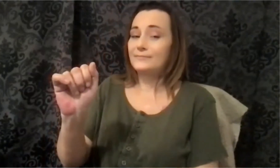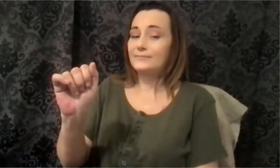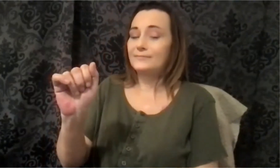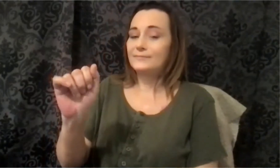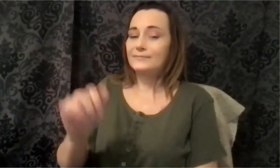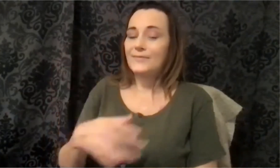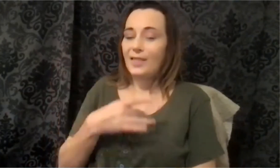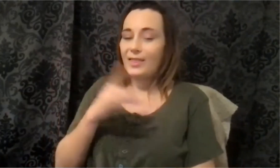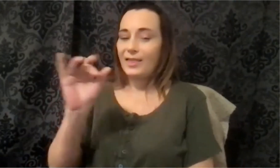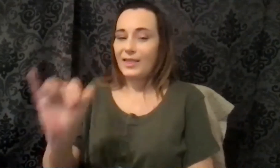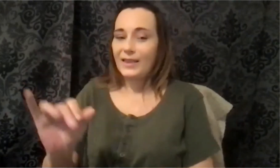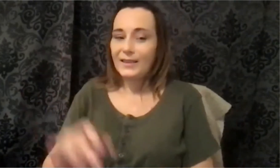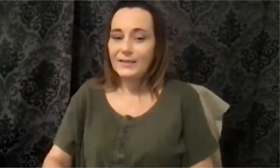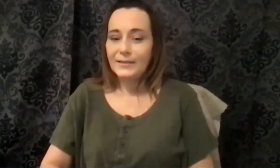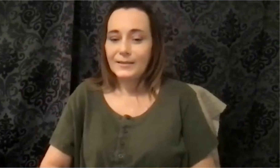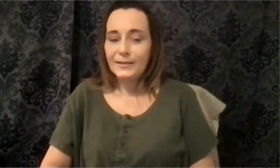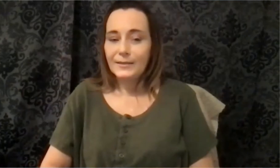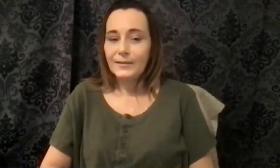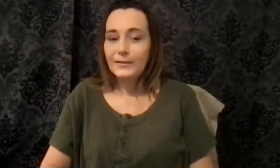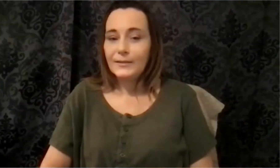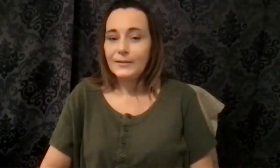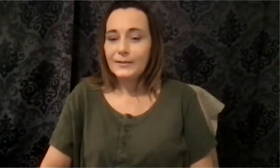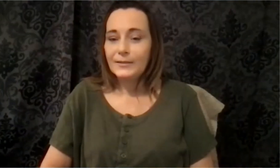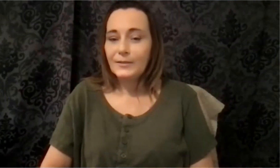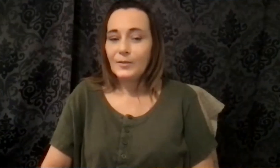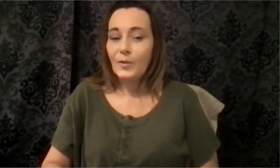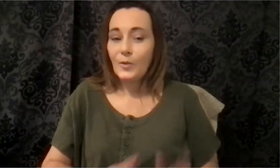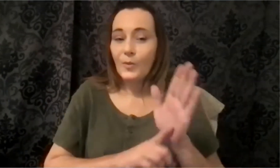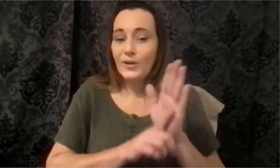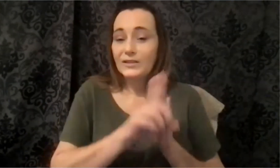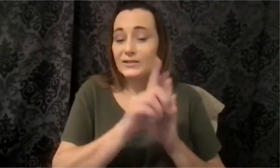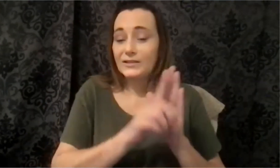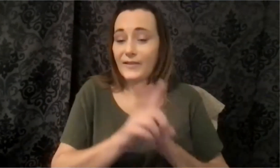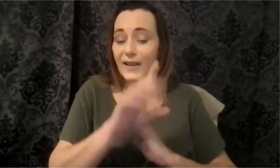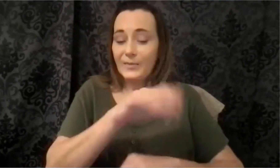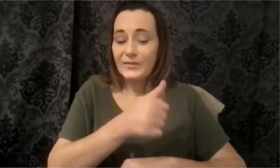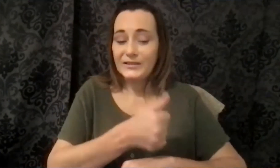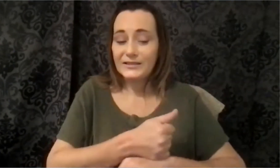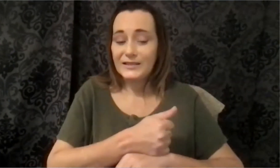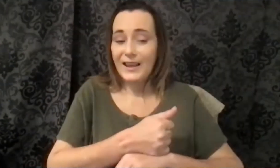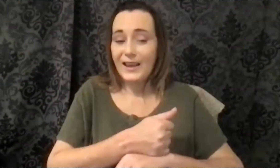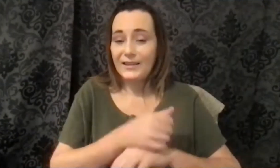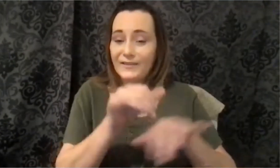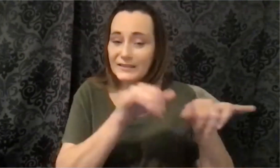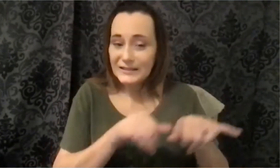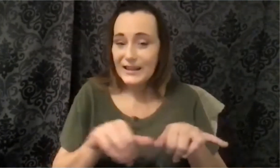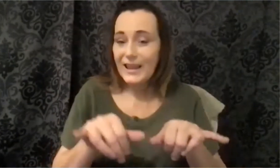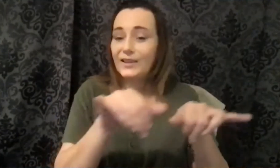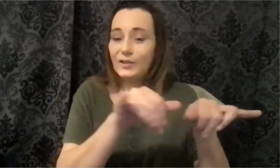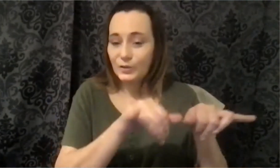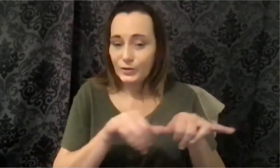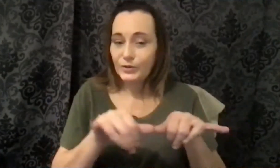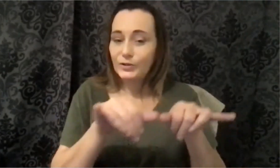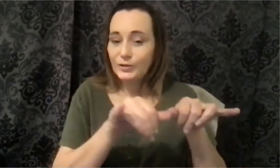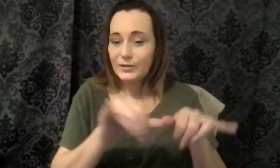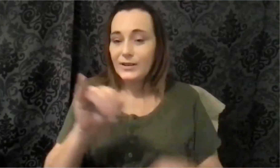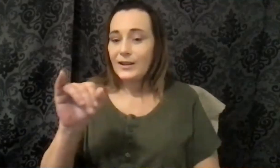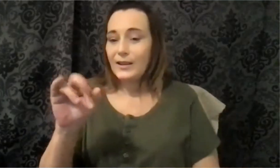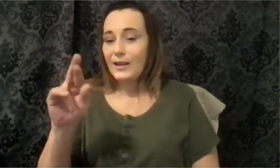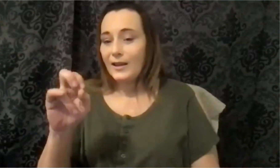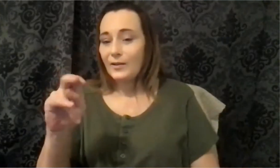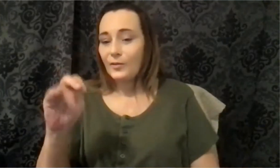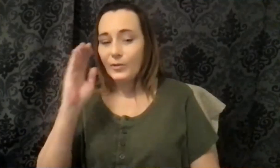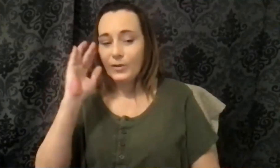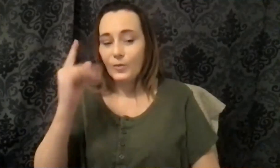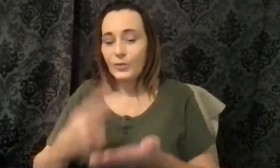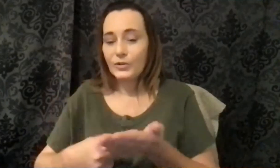Early on, the work group developed a set of standards. Irene, we went to the next one. Early in the